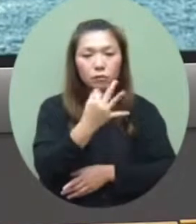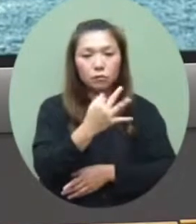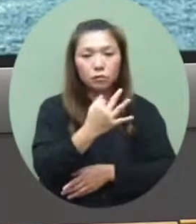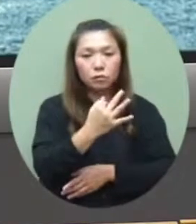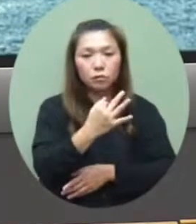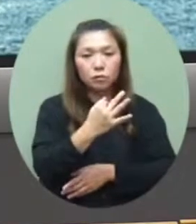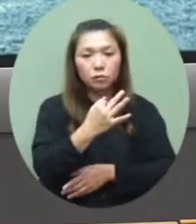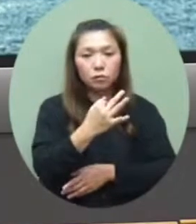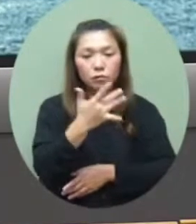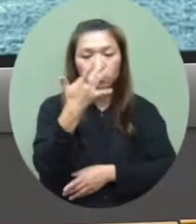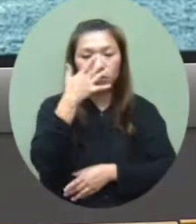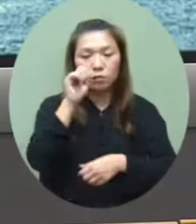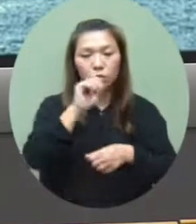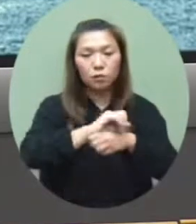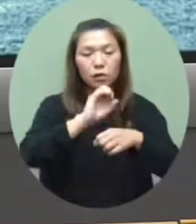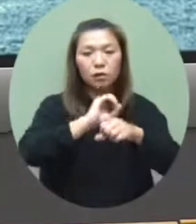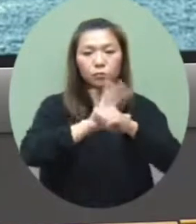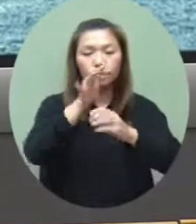Center.